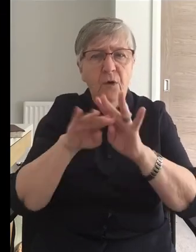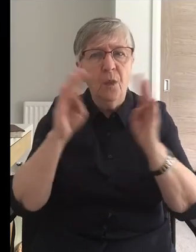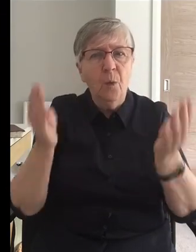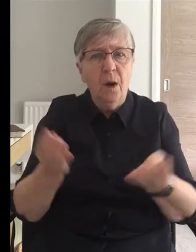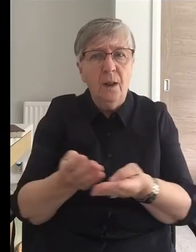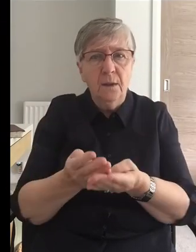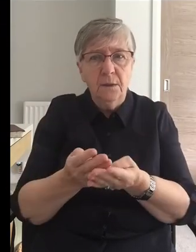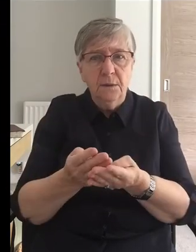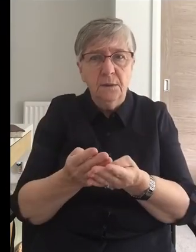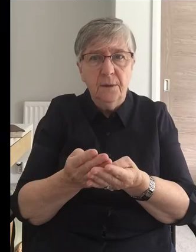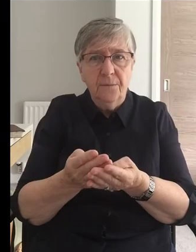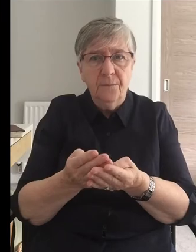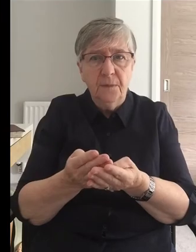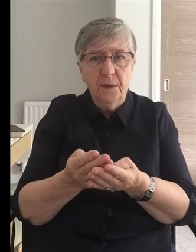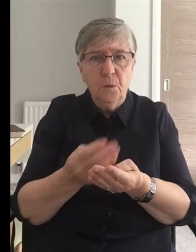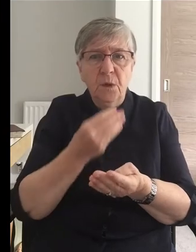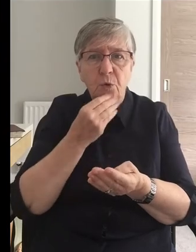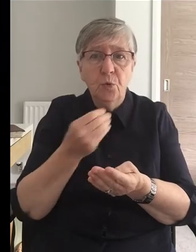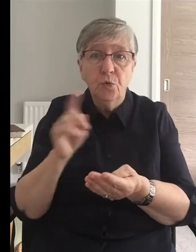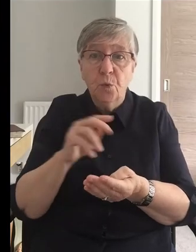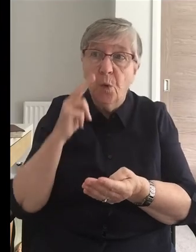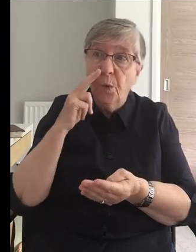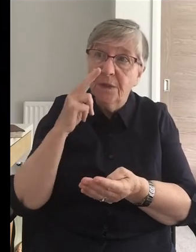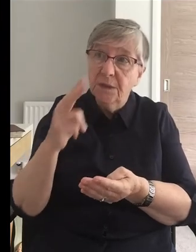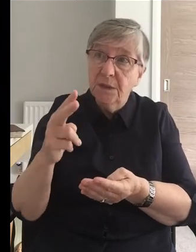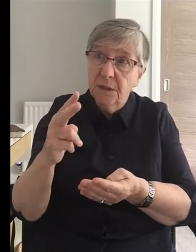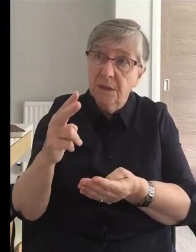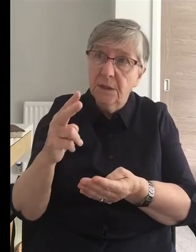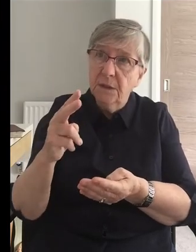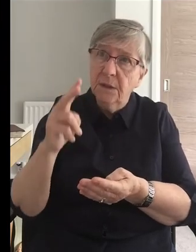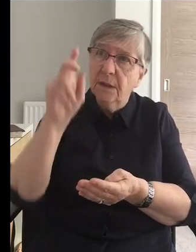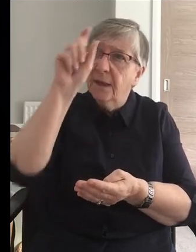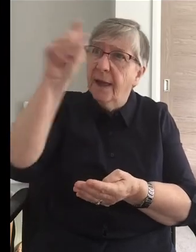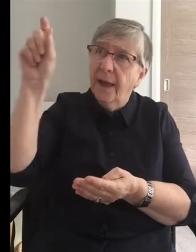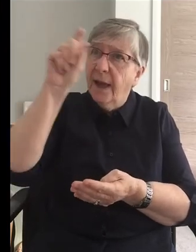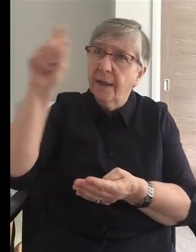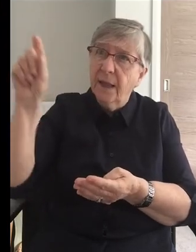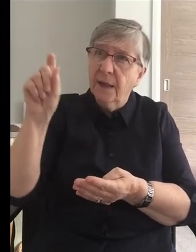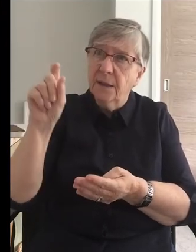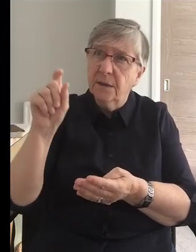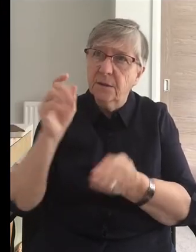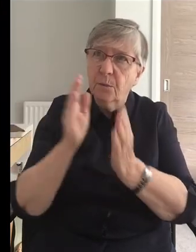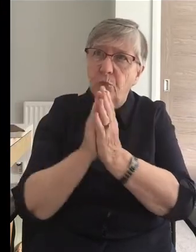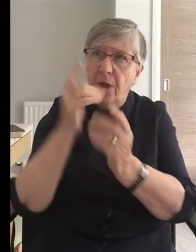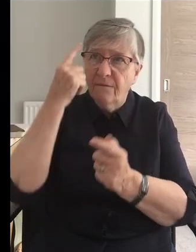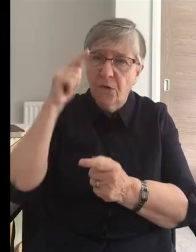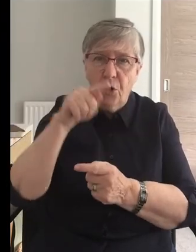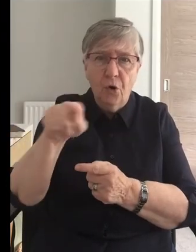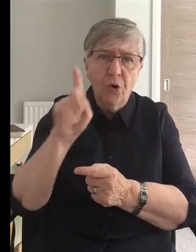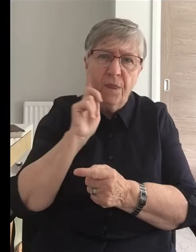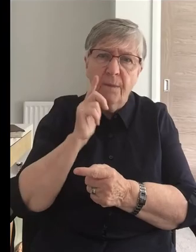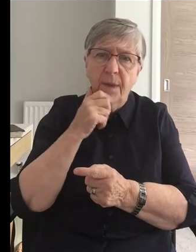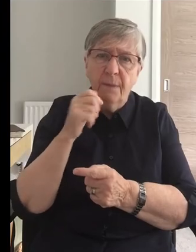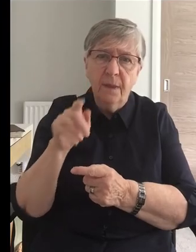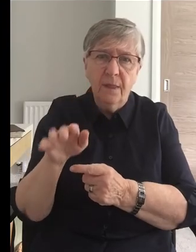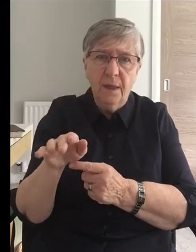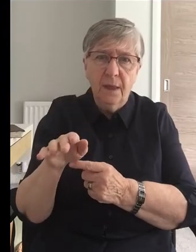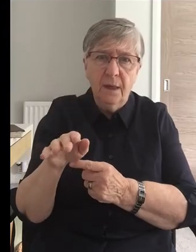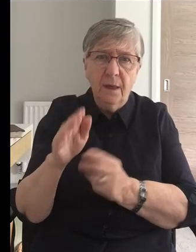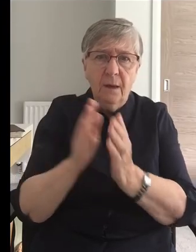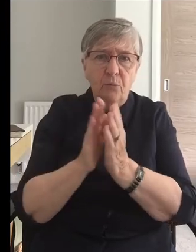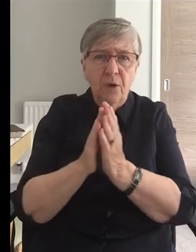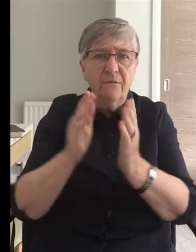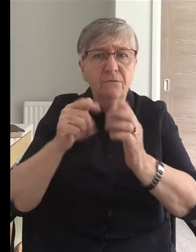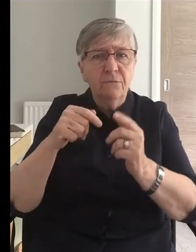We use what we see, the headlines, to bring these people before you. We pray for your church in other